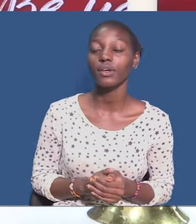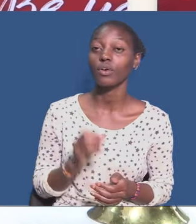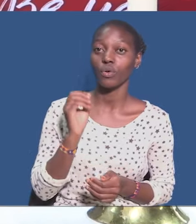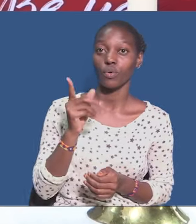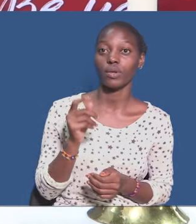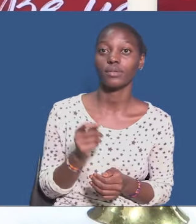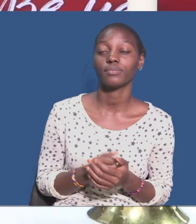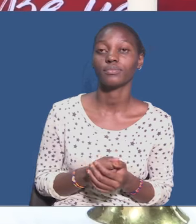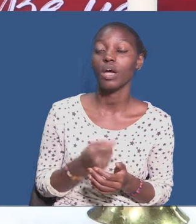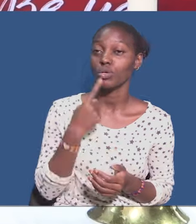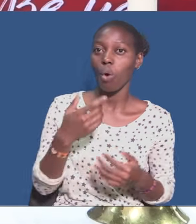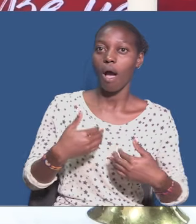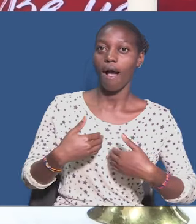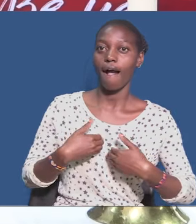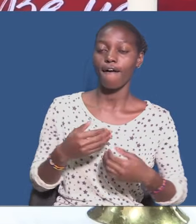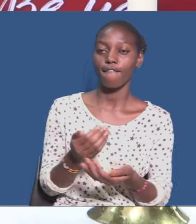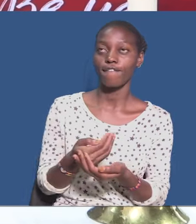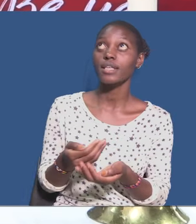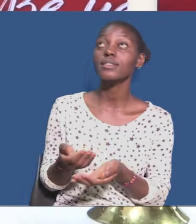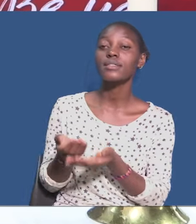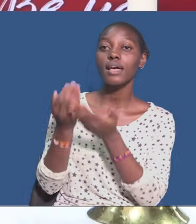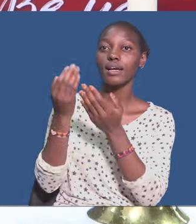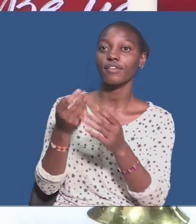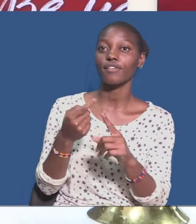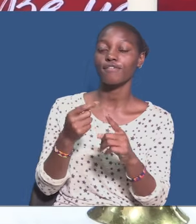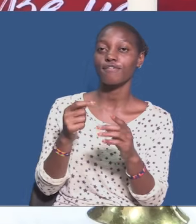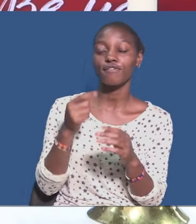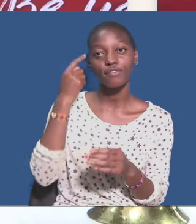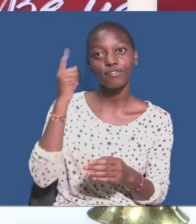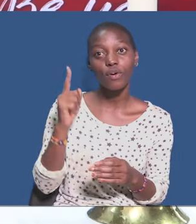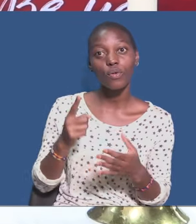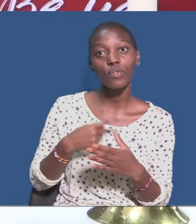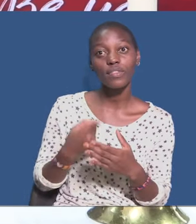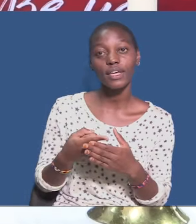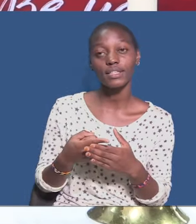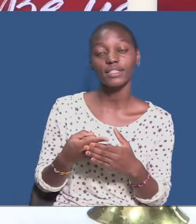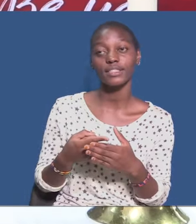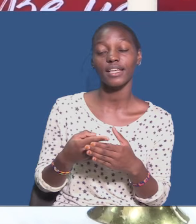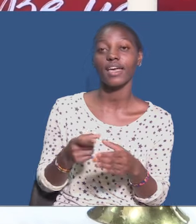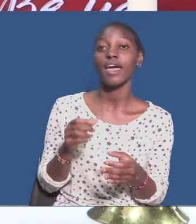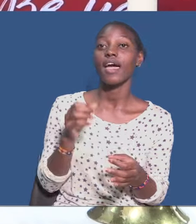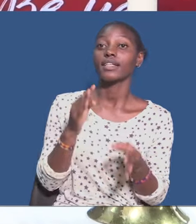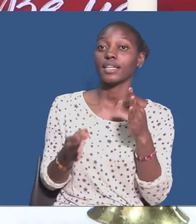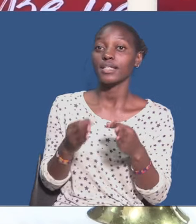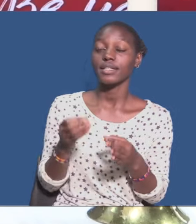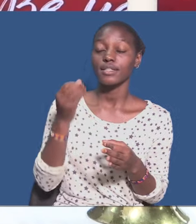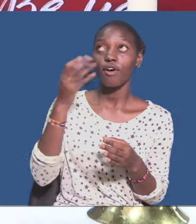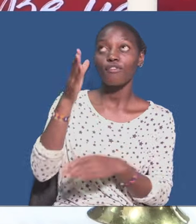Okay, so we have a sacrifice for atonement. Then the justice of